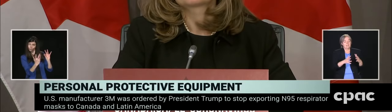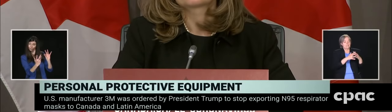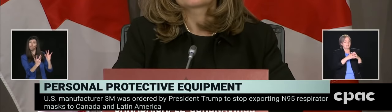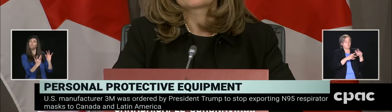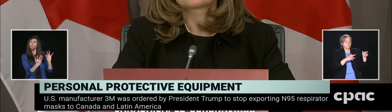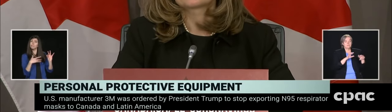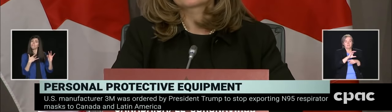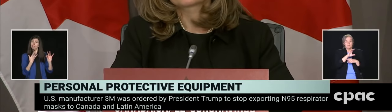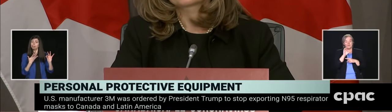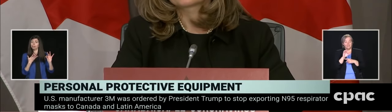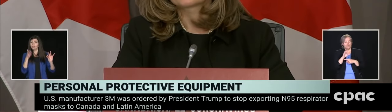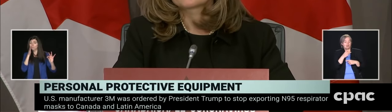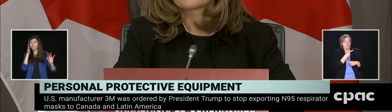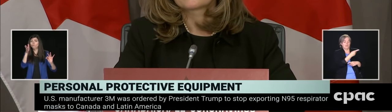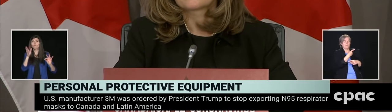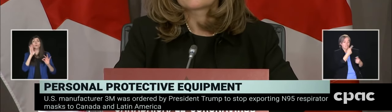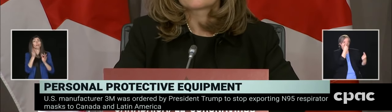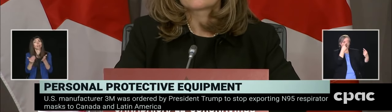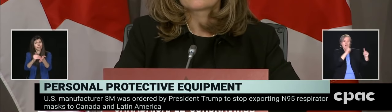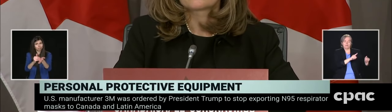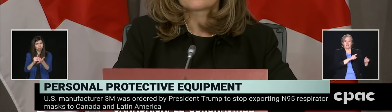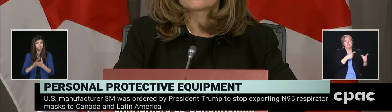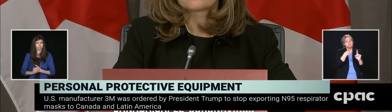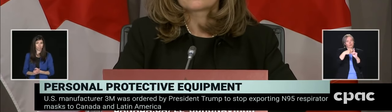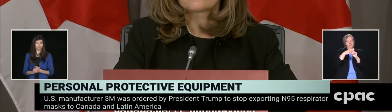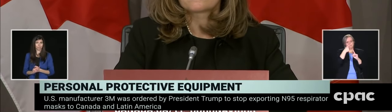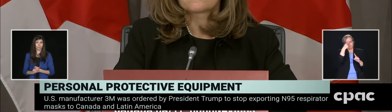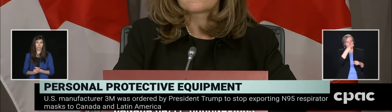Merci, Madame la Vice-Première Ministre. Prochaine question.